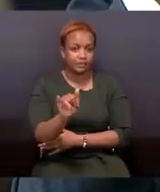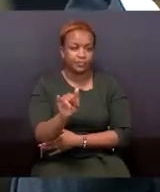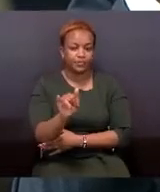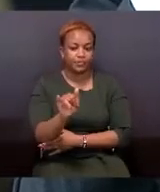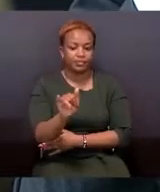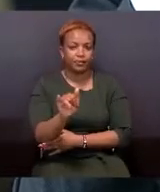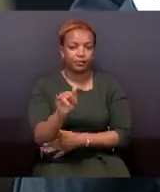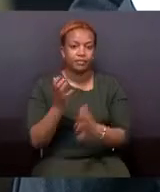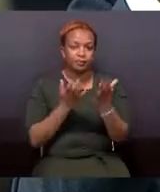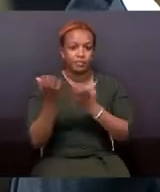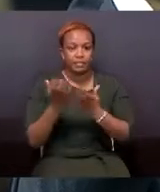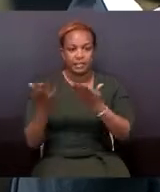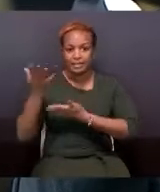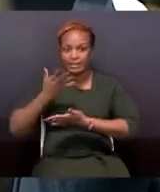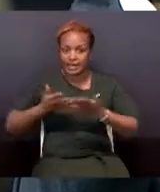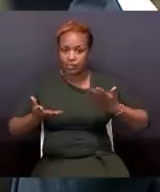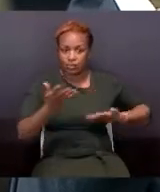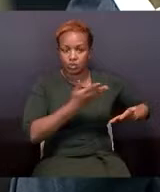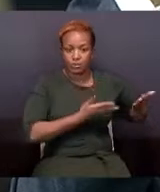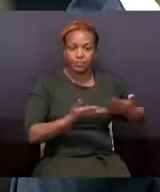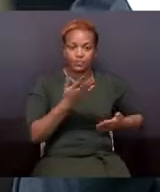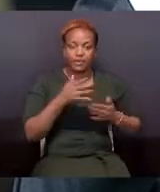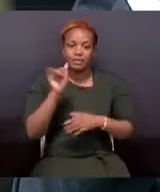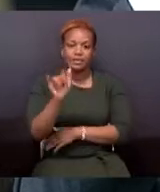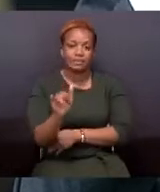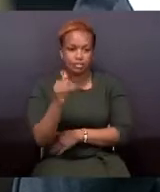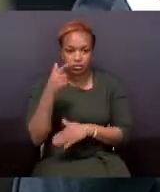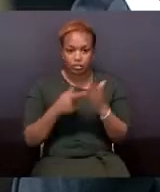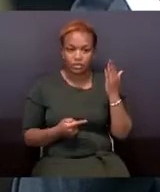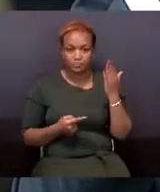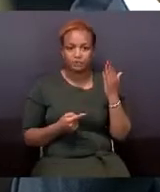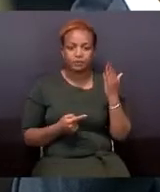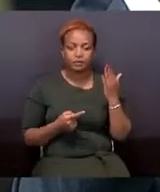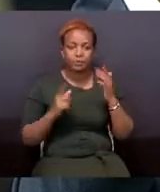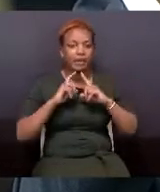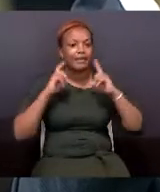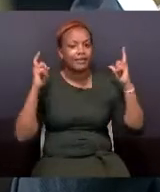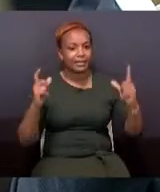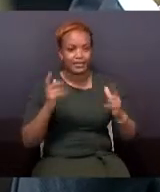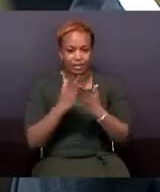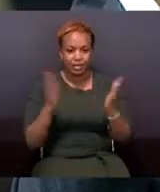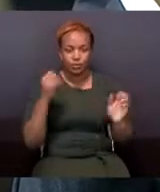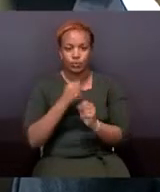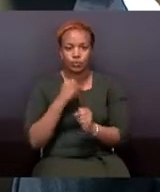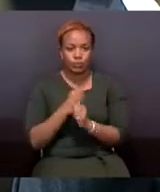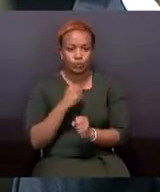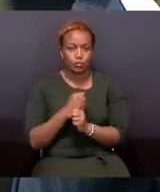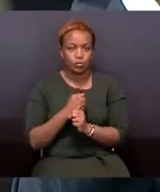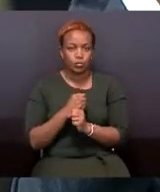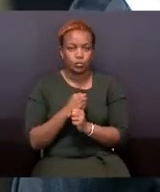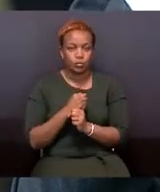and business interaction, that is a great thing to do. And